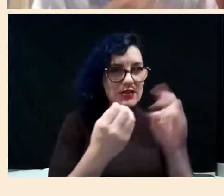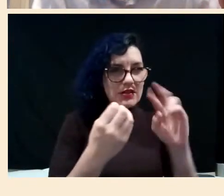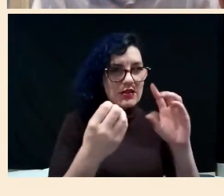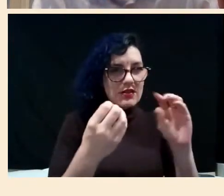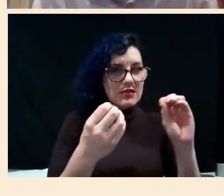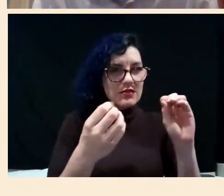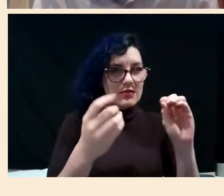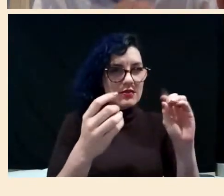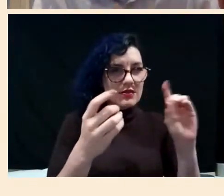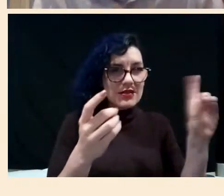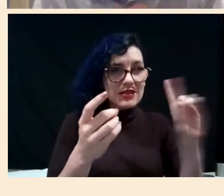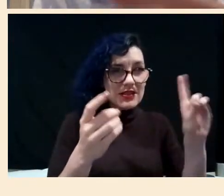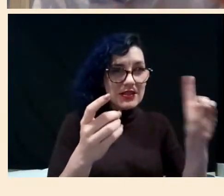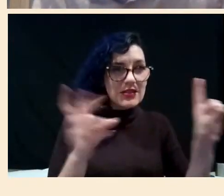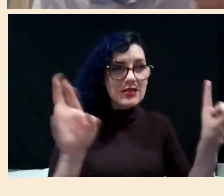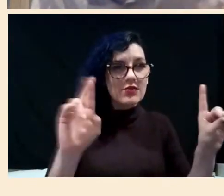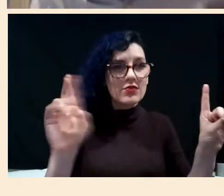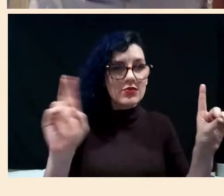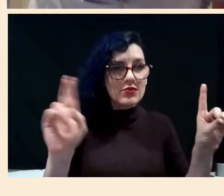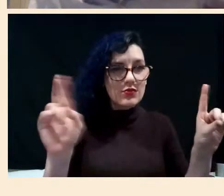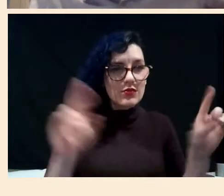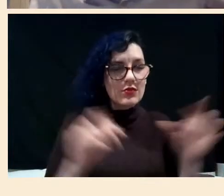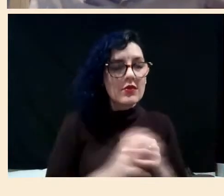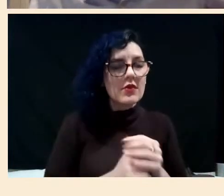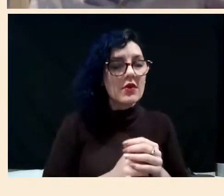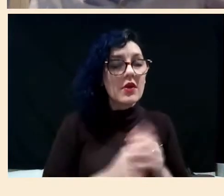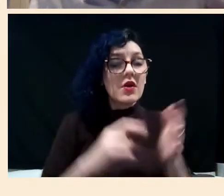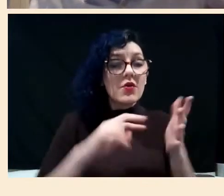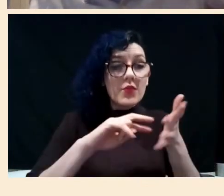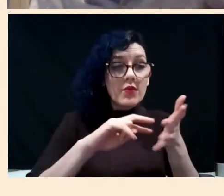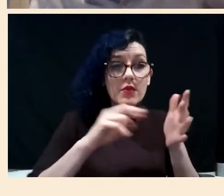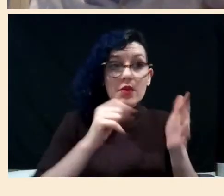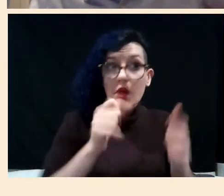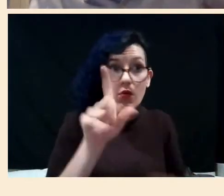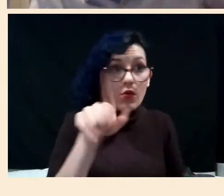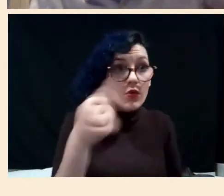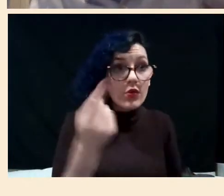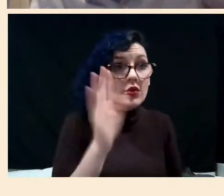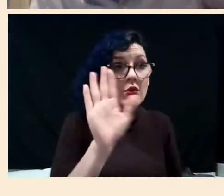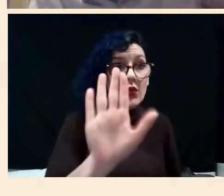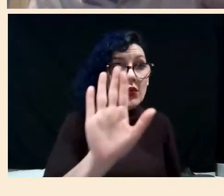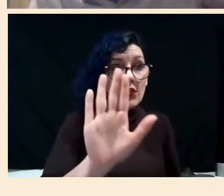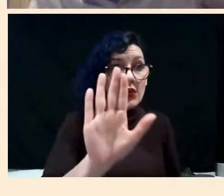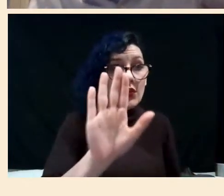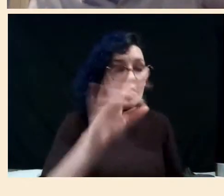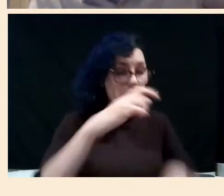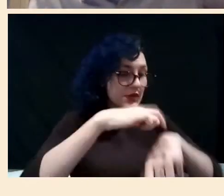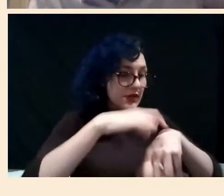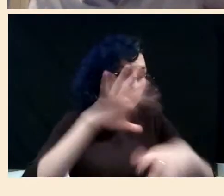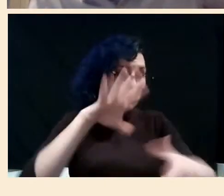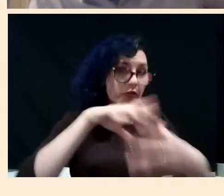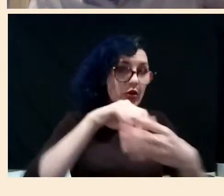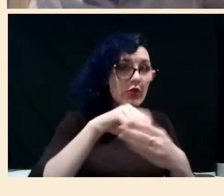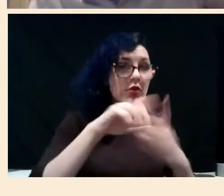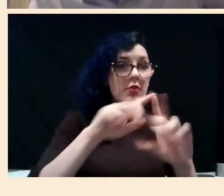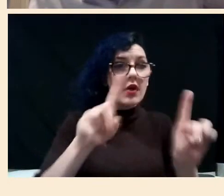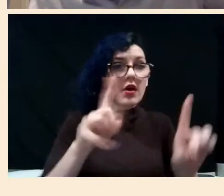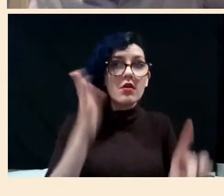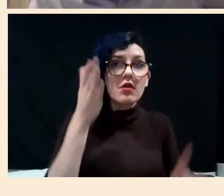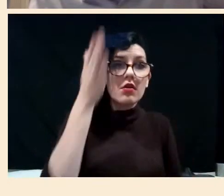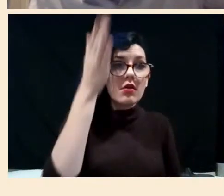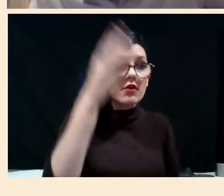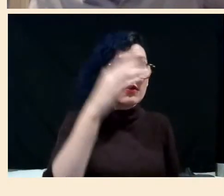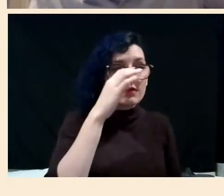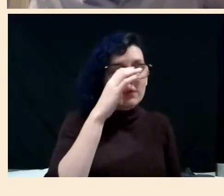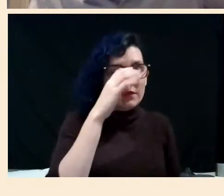about your term, we're talking about at some point. So Senator Thatcher, is that an idea you'd entertain? 10, yes.